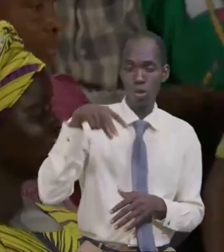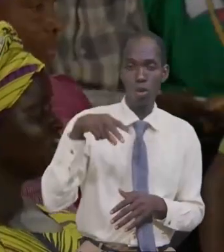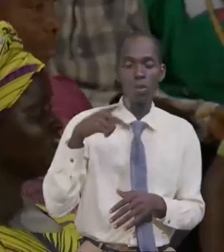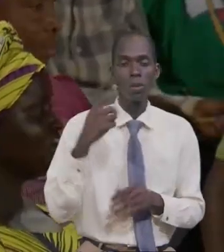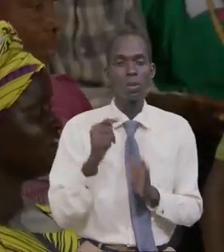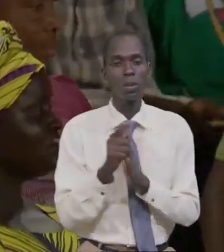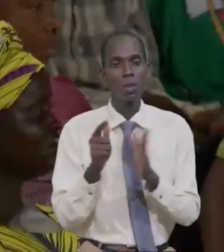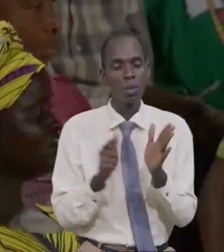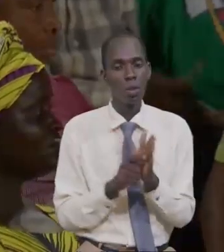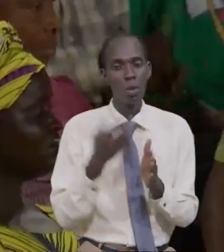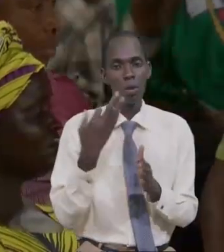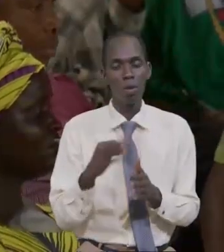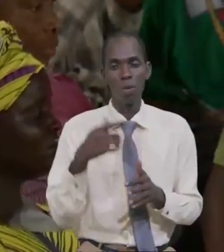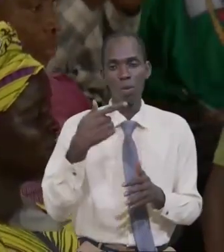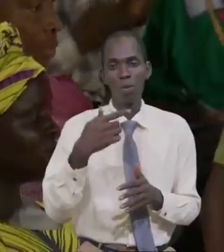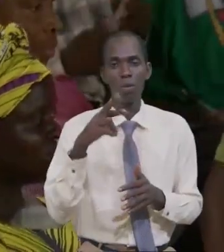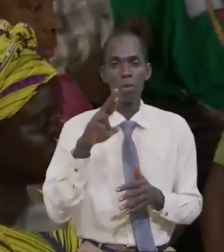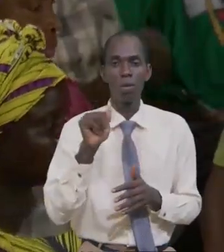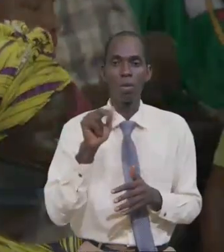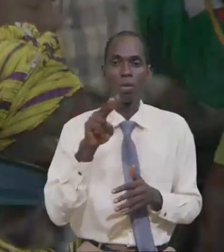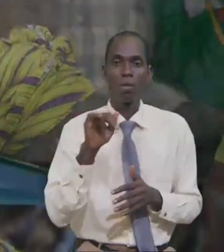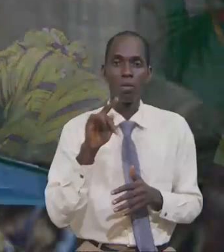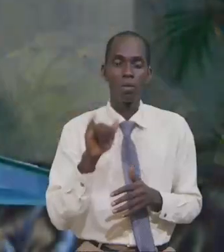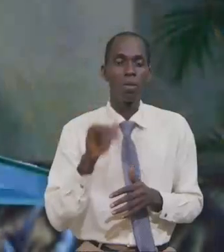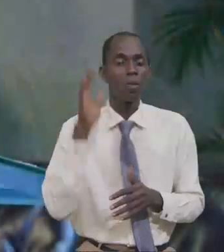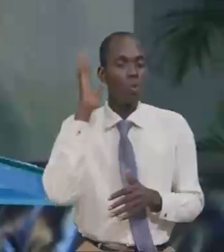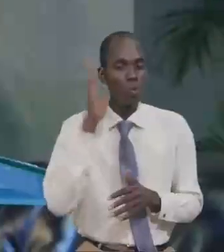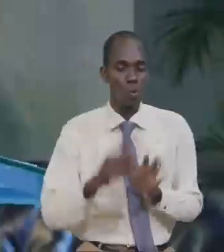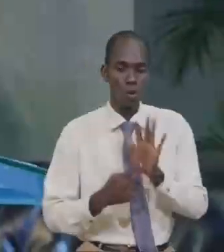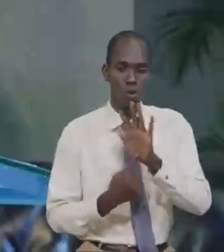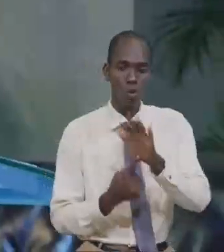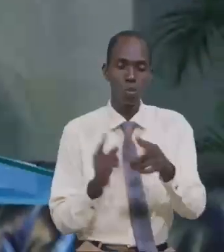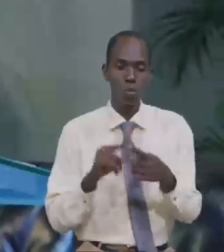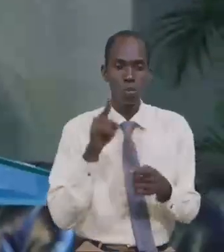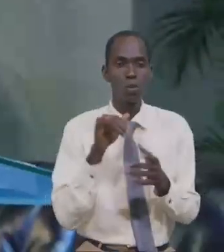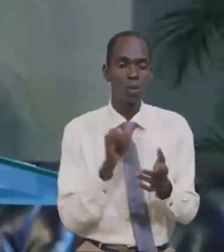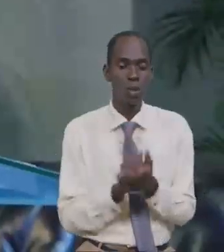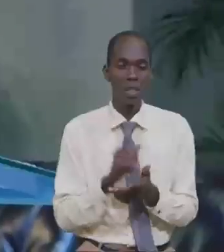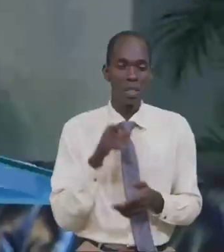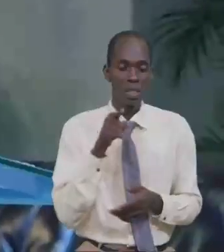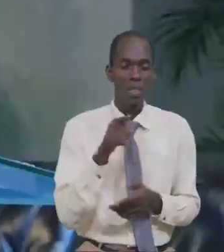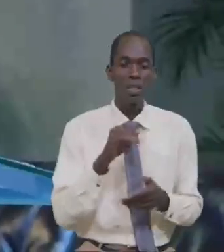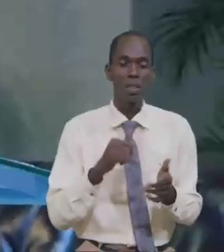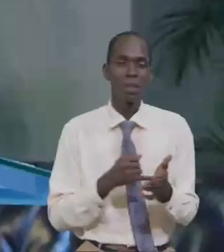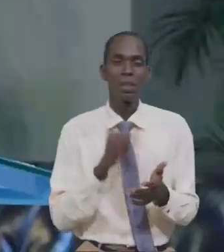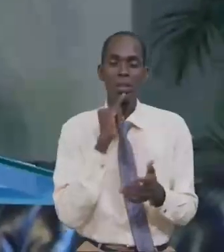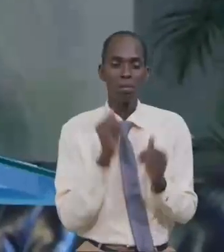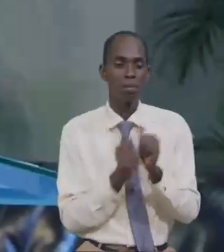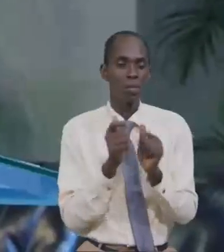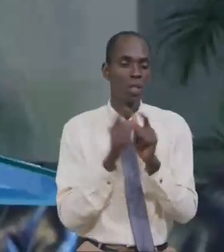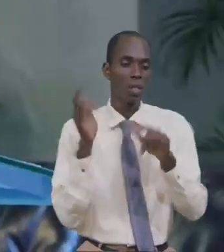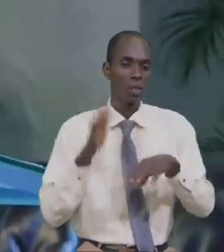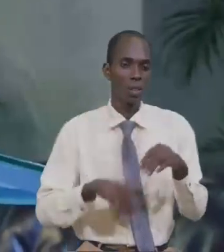name, your position, your knowledge, your way of thinking, and your criticism of that law of gravity will